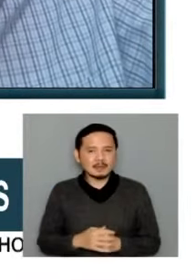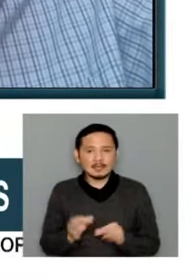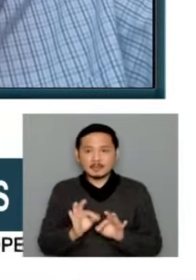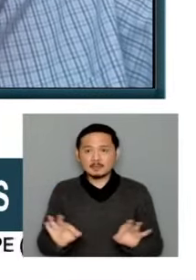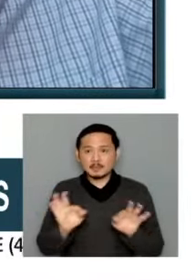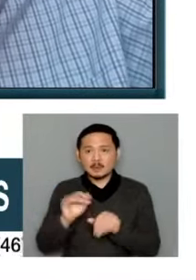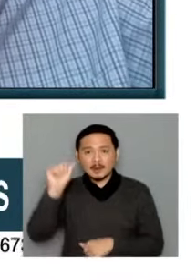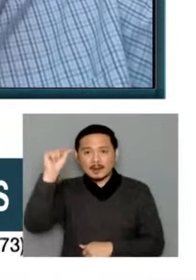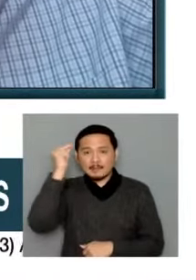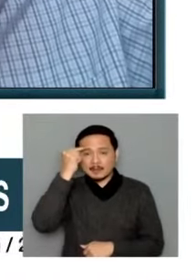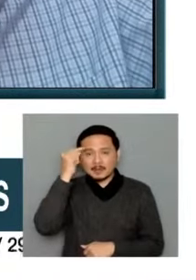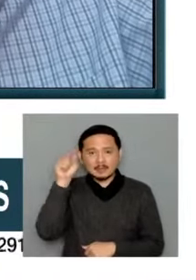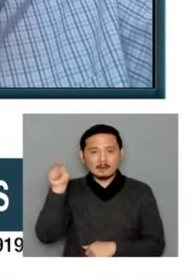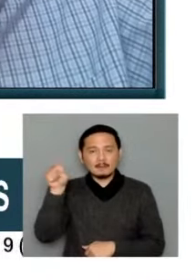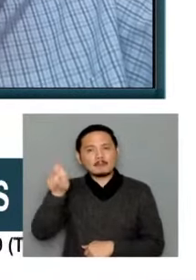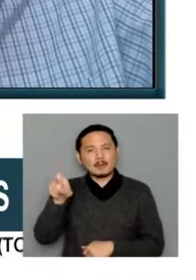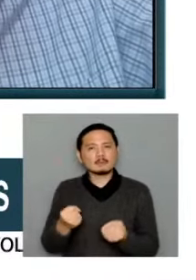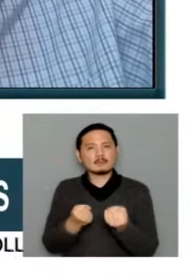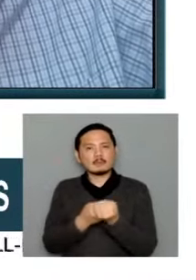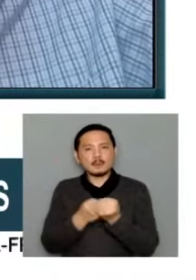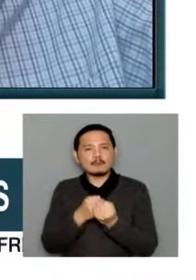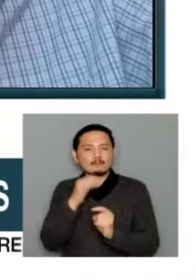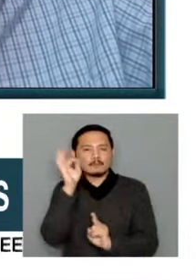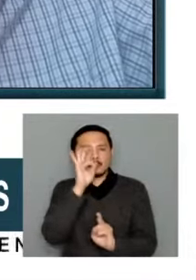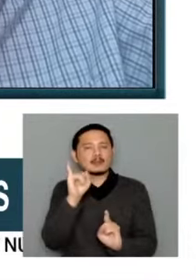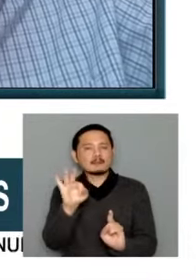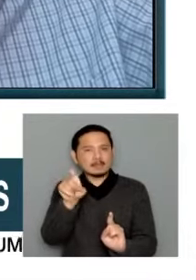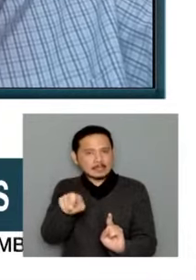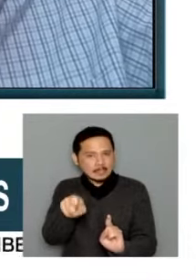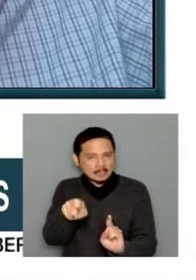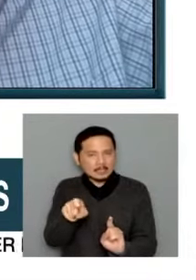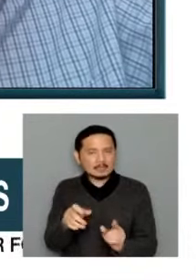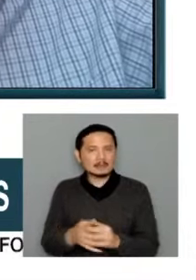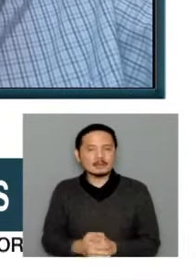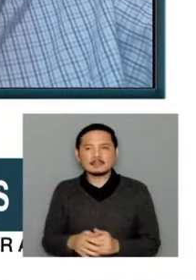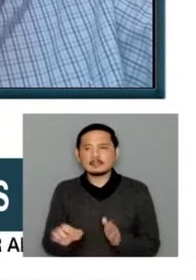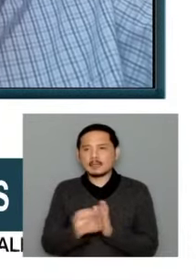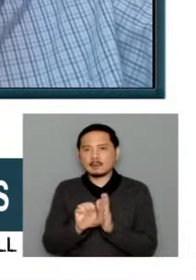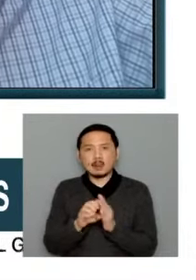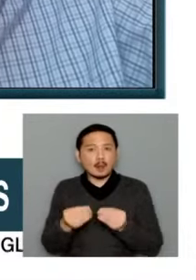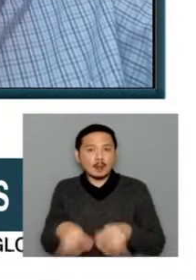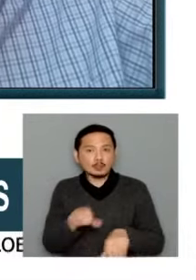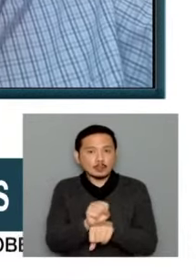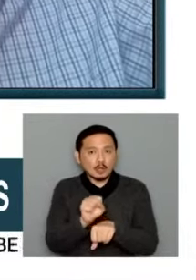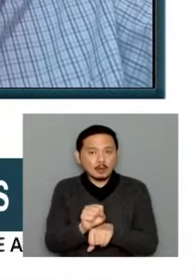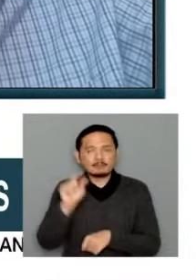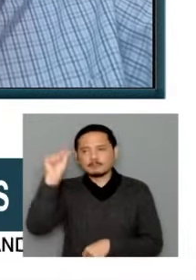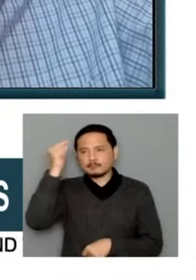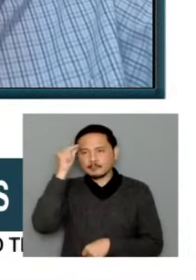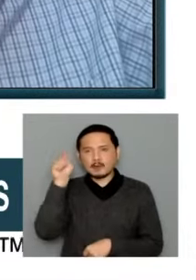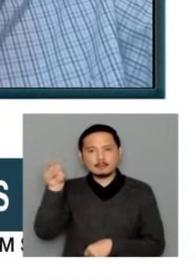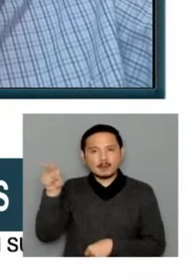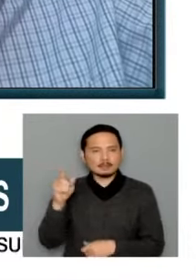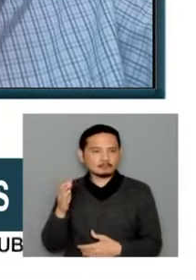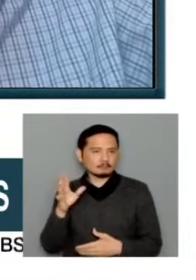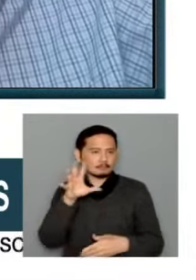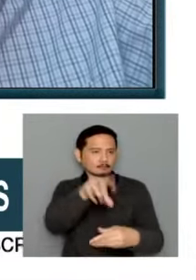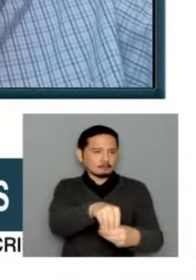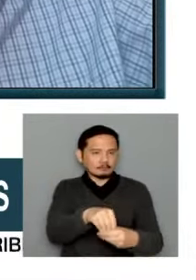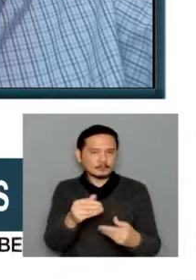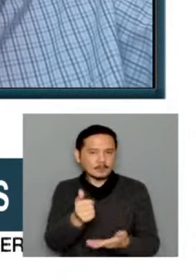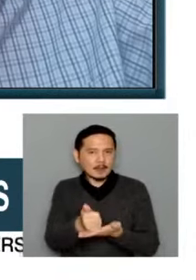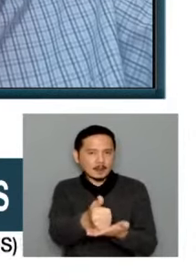to be there for the people when they need it the most. When they lose their jobs, government has to be there and step in. So therefore,